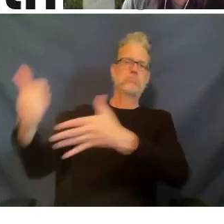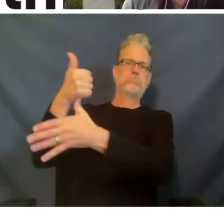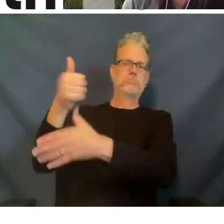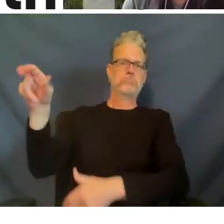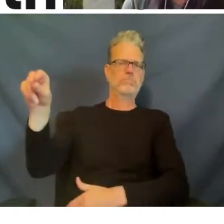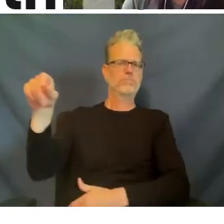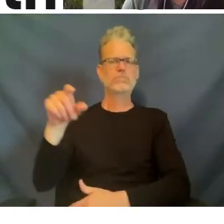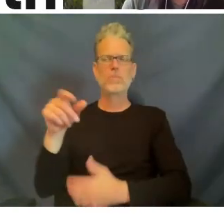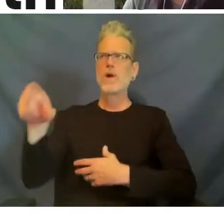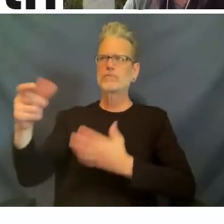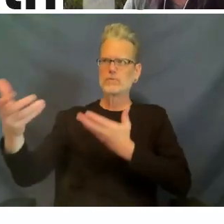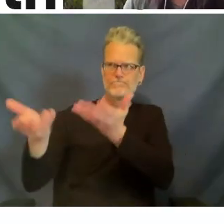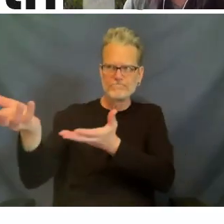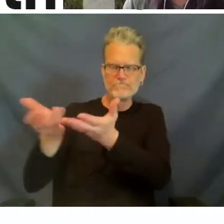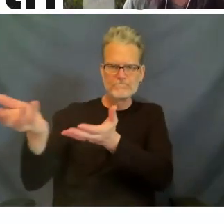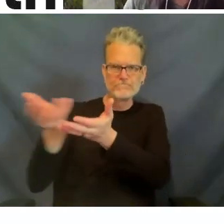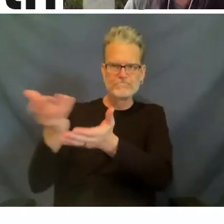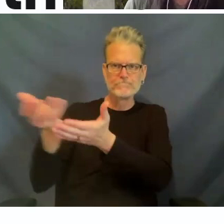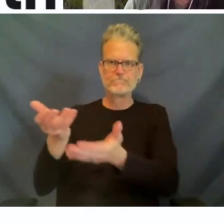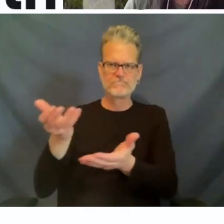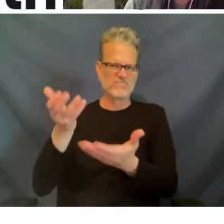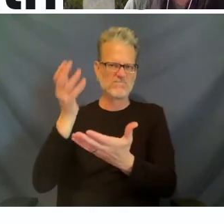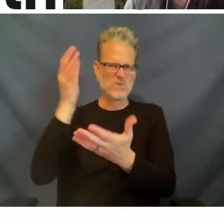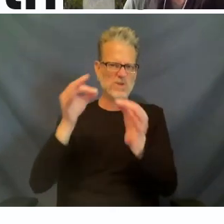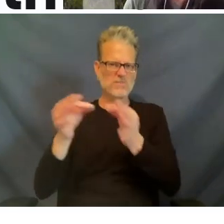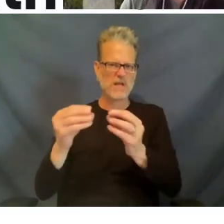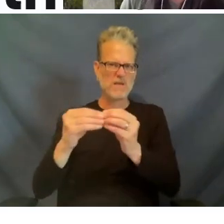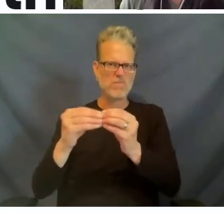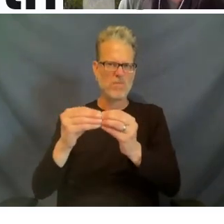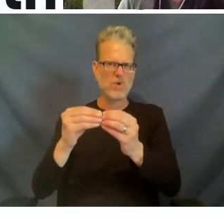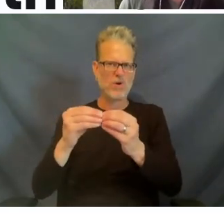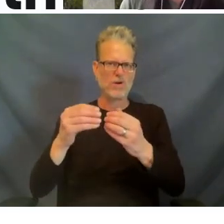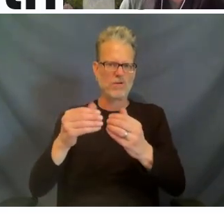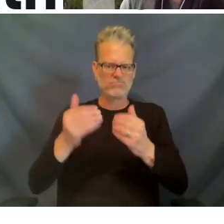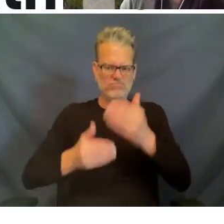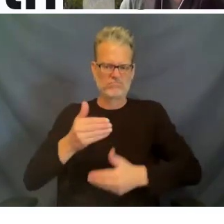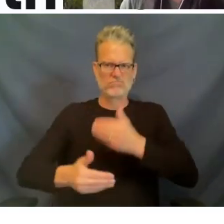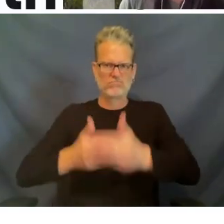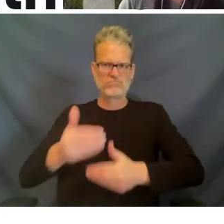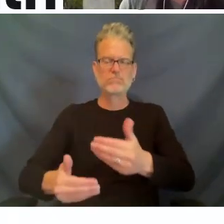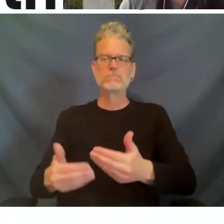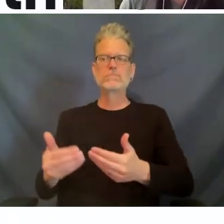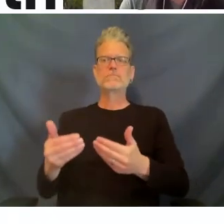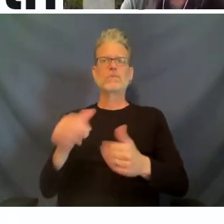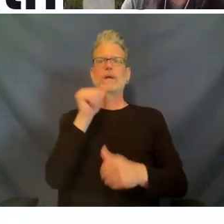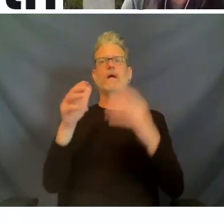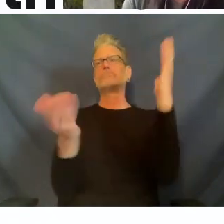other agencies, and something we'll dive in more into the coming slides. We do a lot more than cut trees or clear trails. We